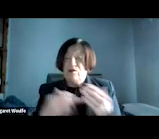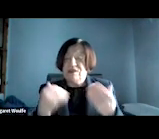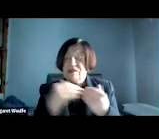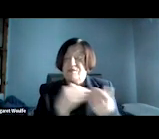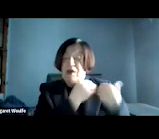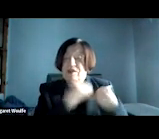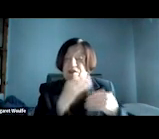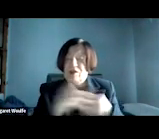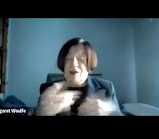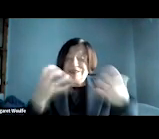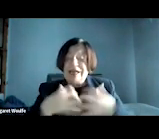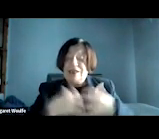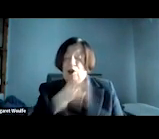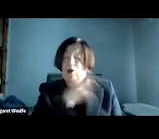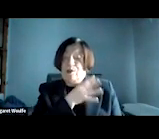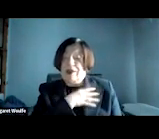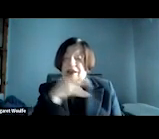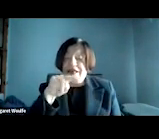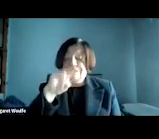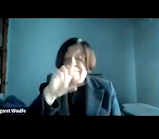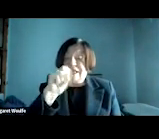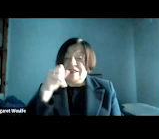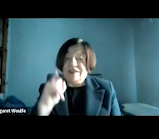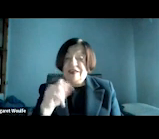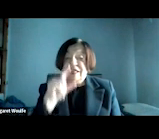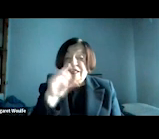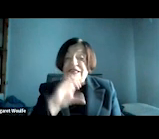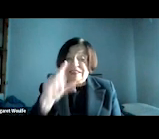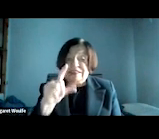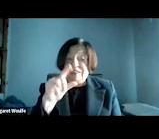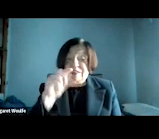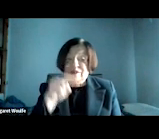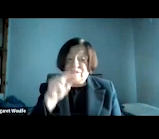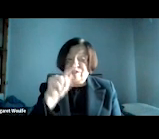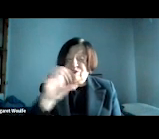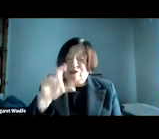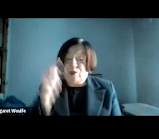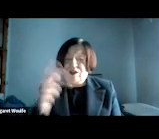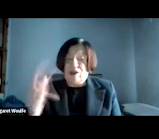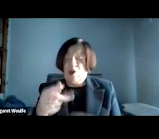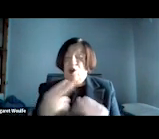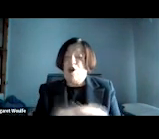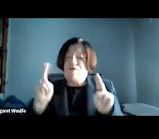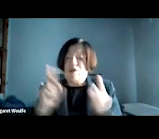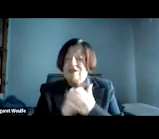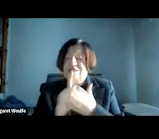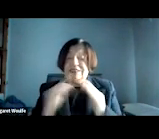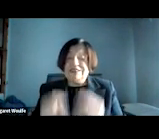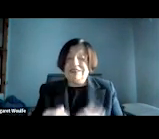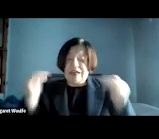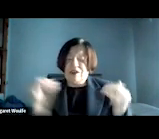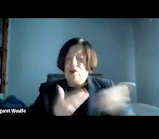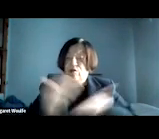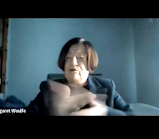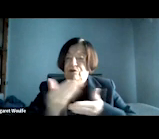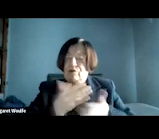the Technical Committee NSAI TC23, which is the Universal Design Standards Consultative